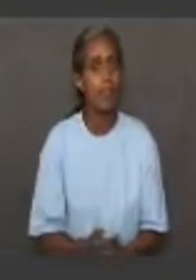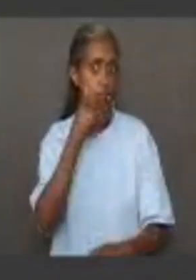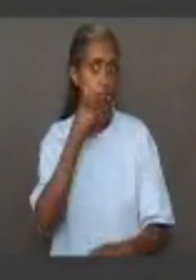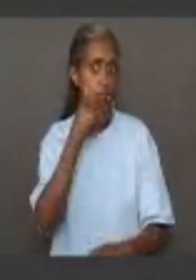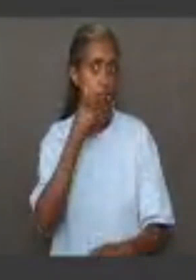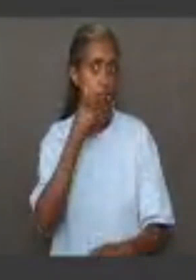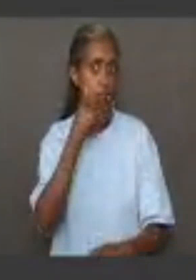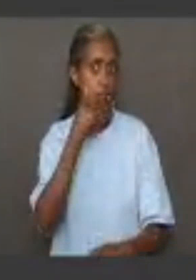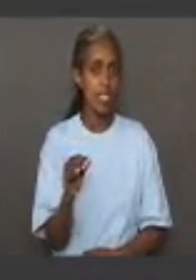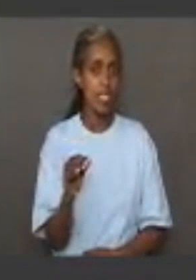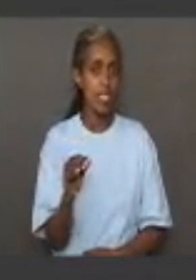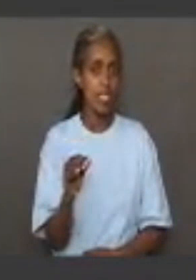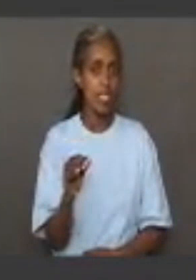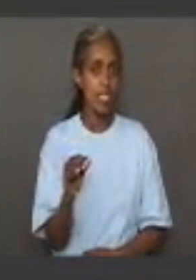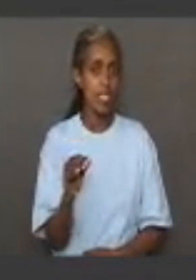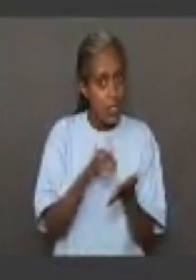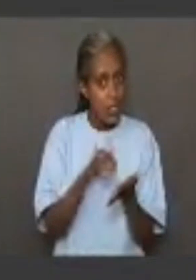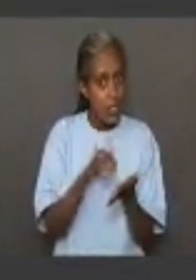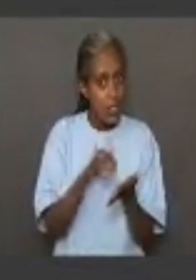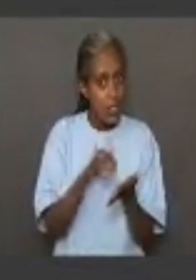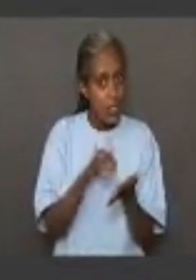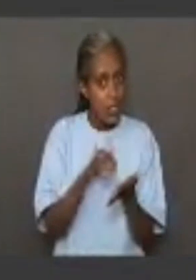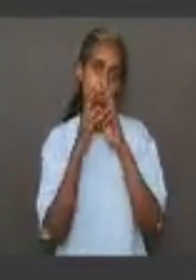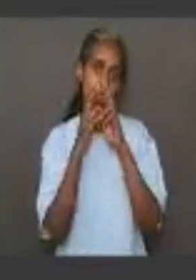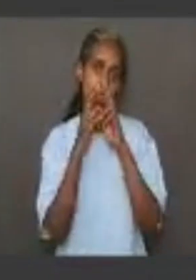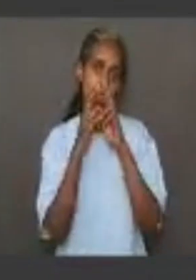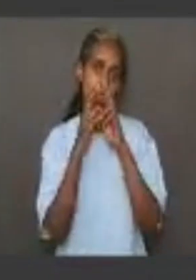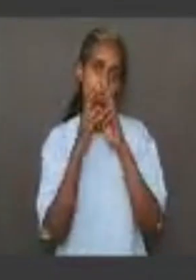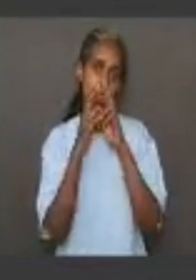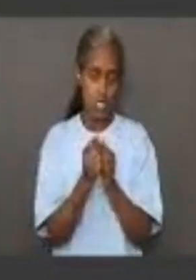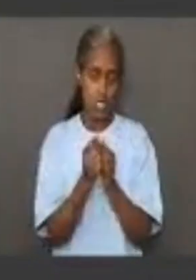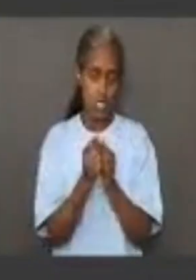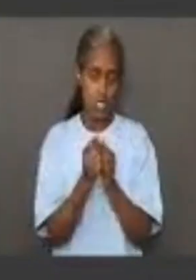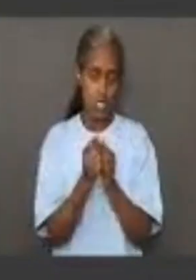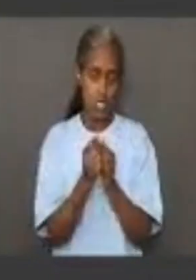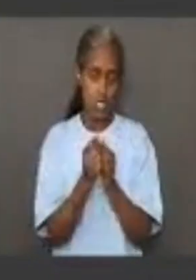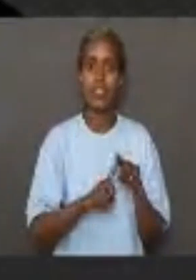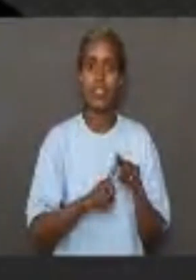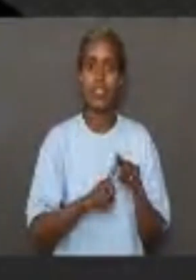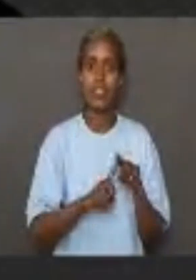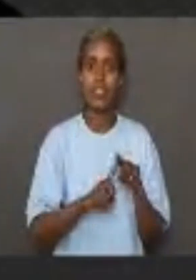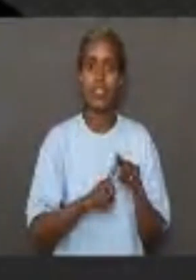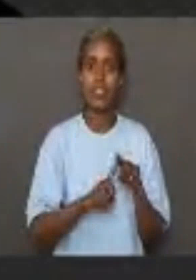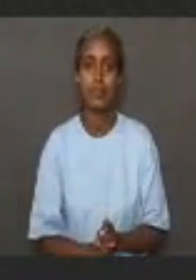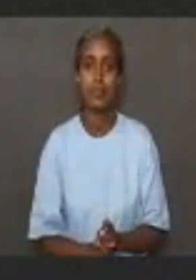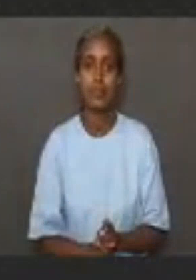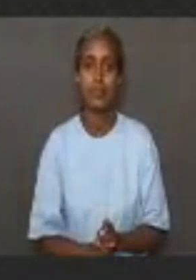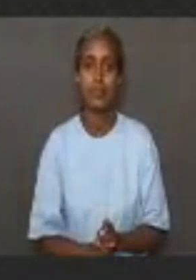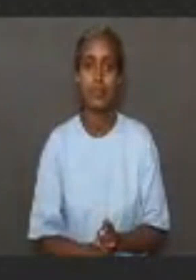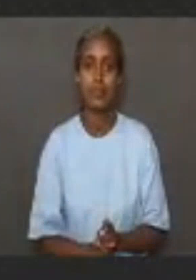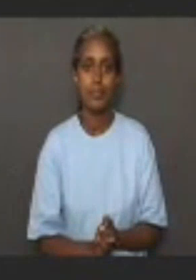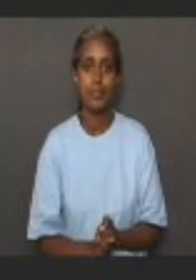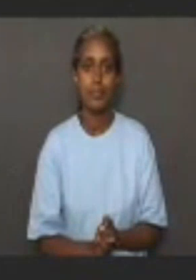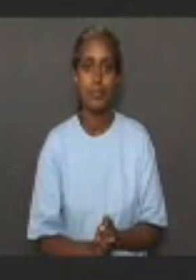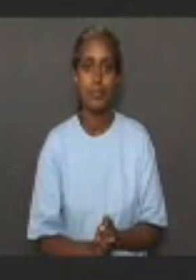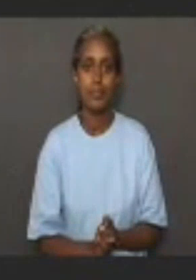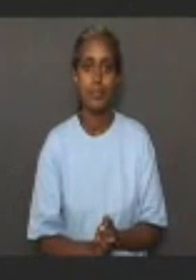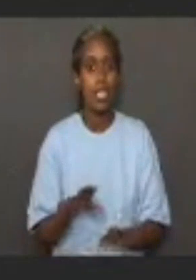will review the answers together when I return.